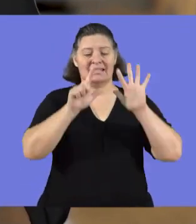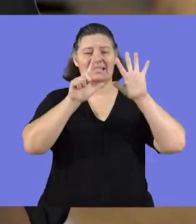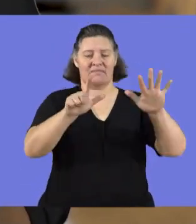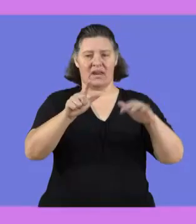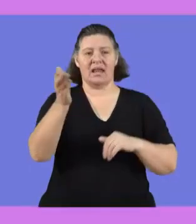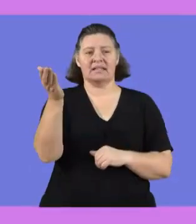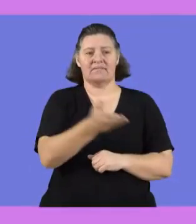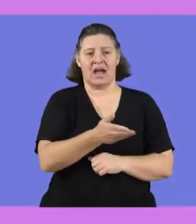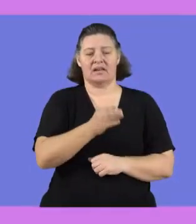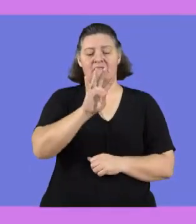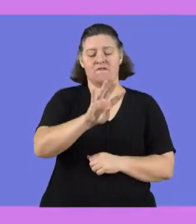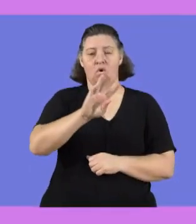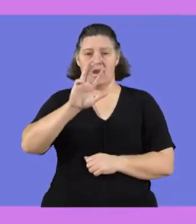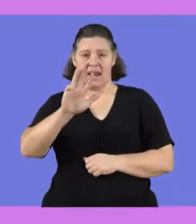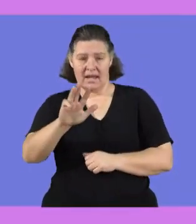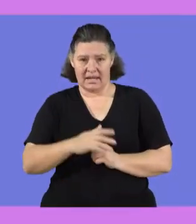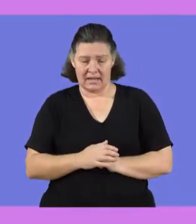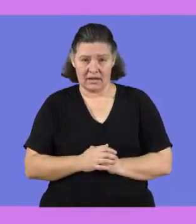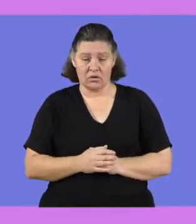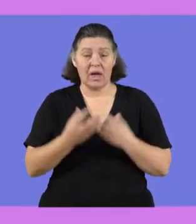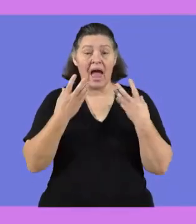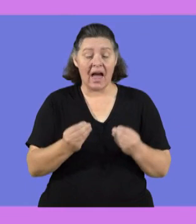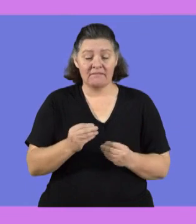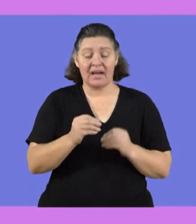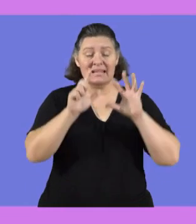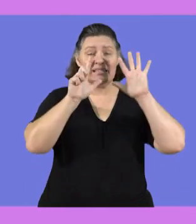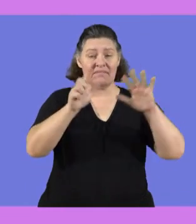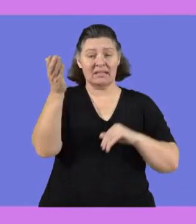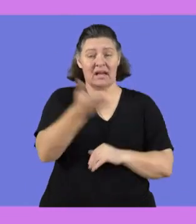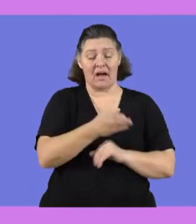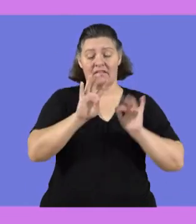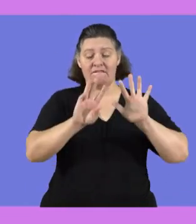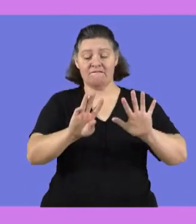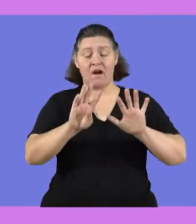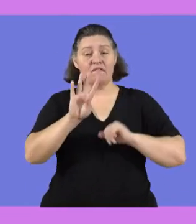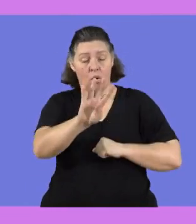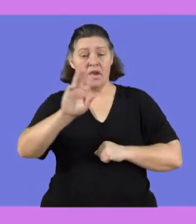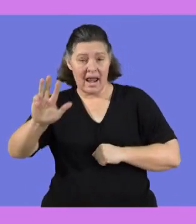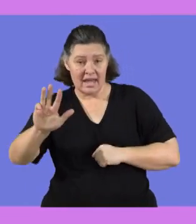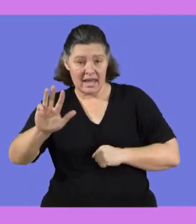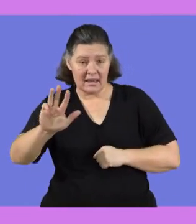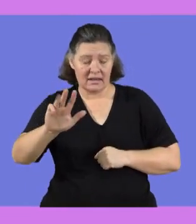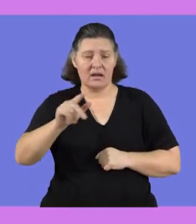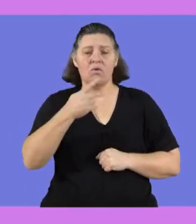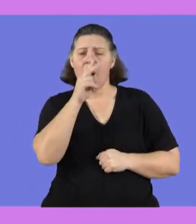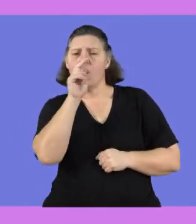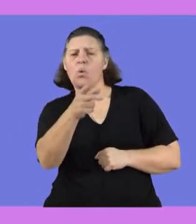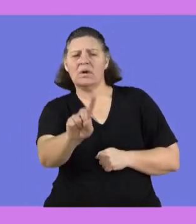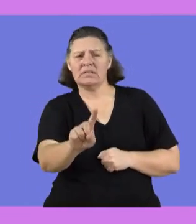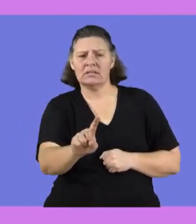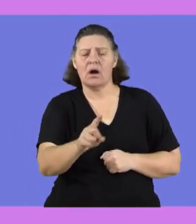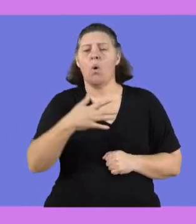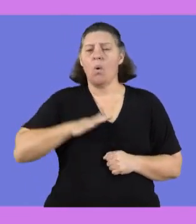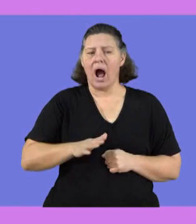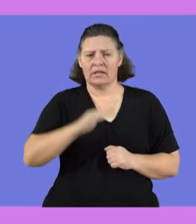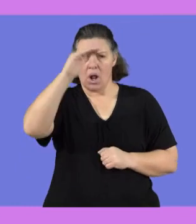have 7 divided by 49. Remember, when you have 7 divided by 49, we say we are